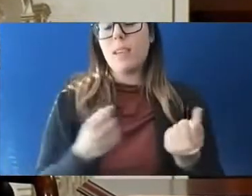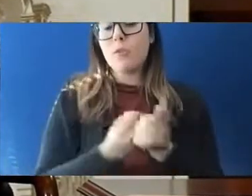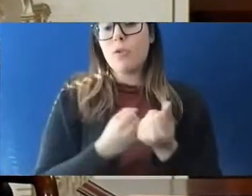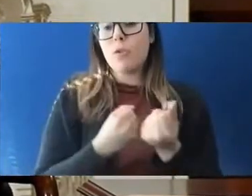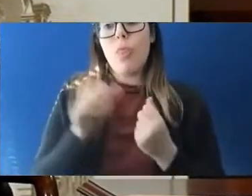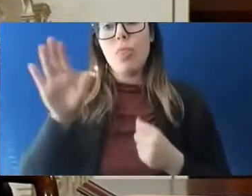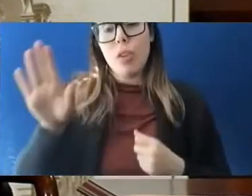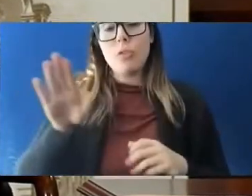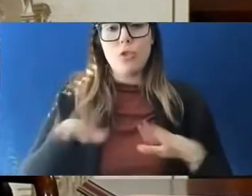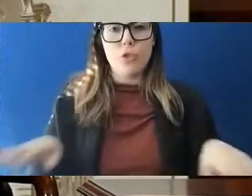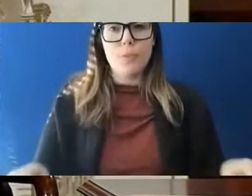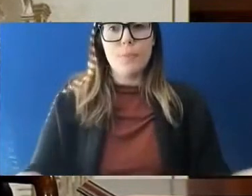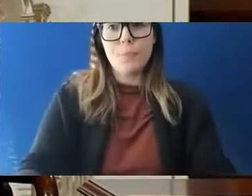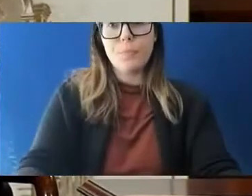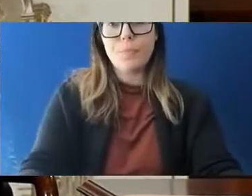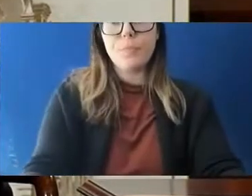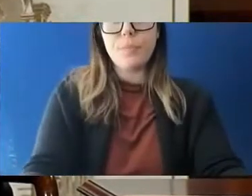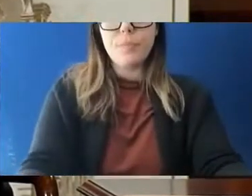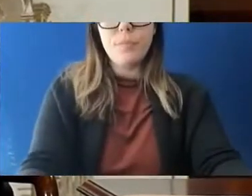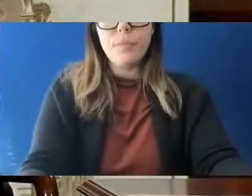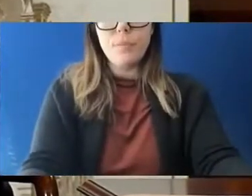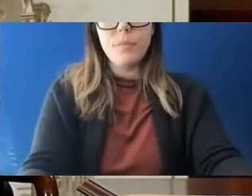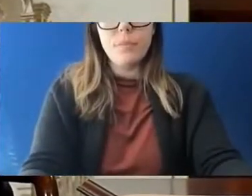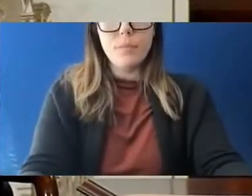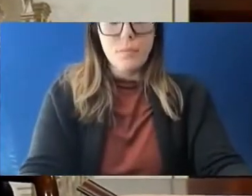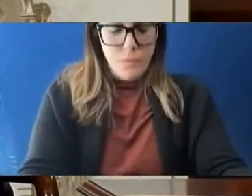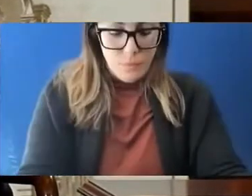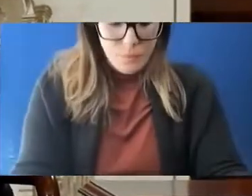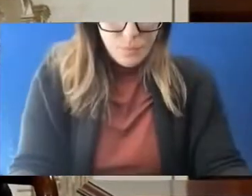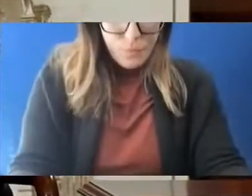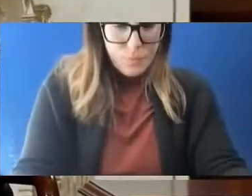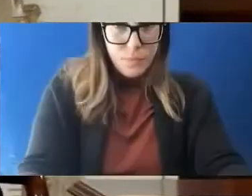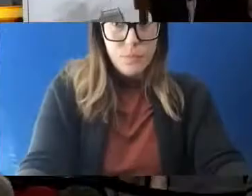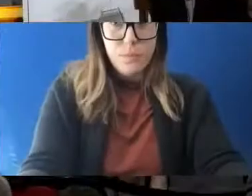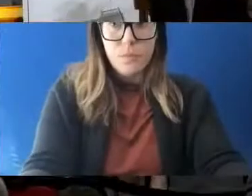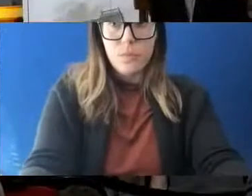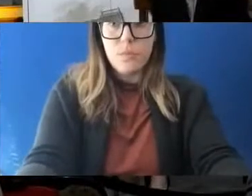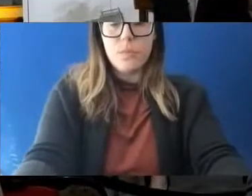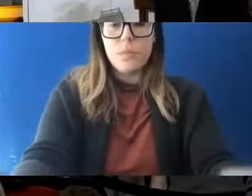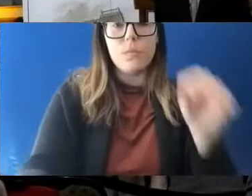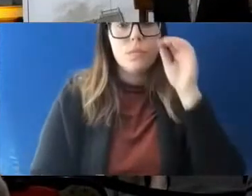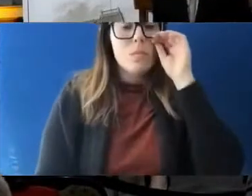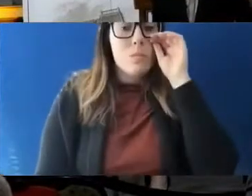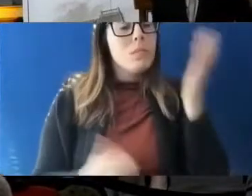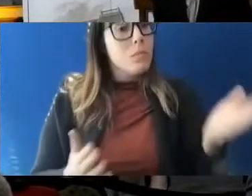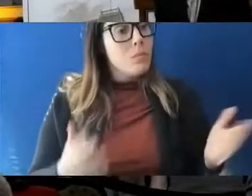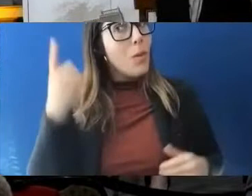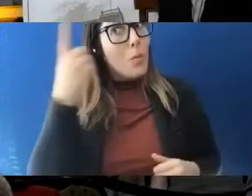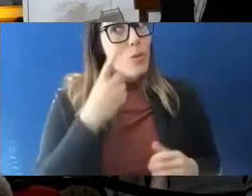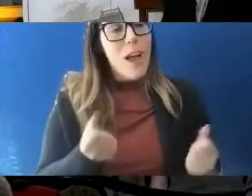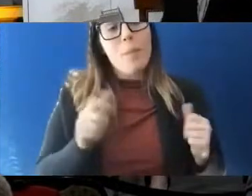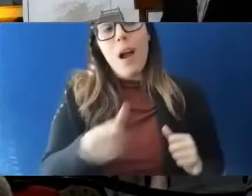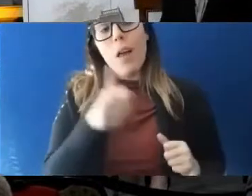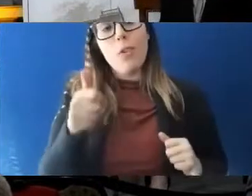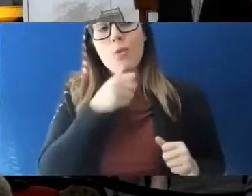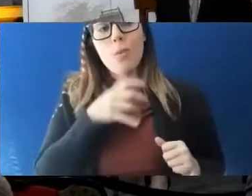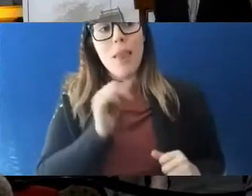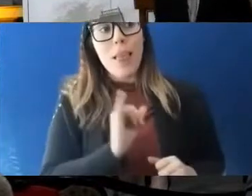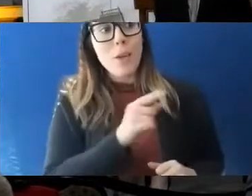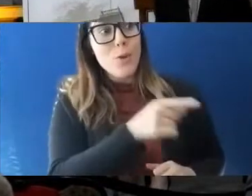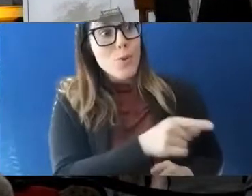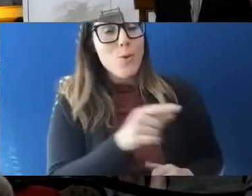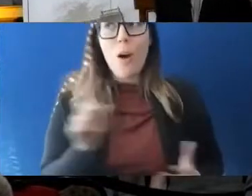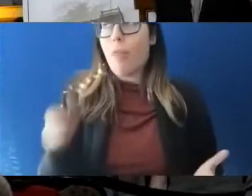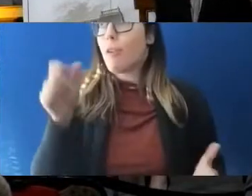their children. Sort of makes us wonder how many other Secretary Yellens might be out there, but